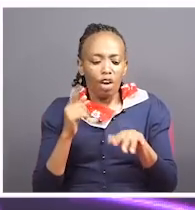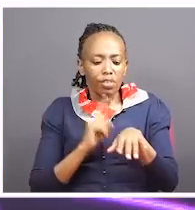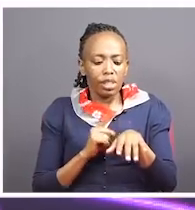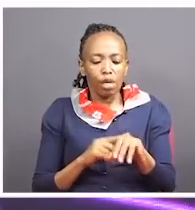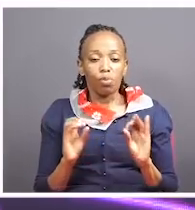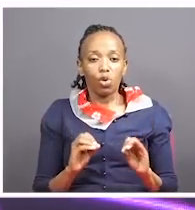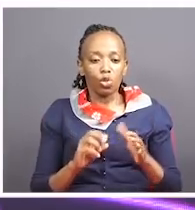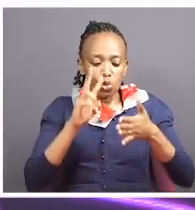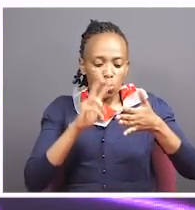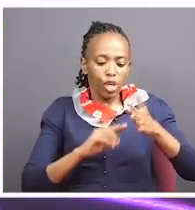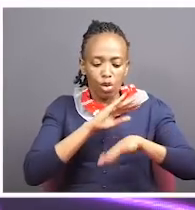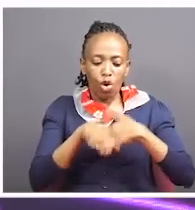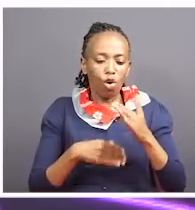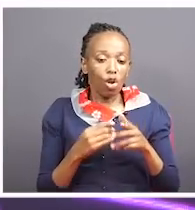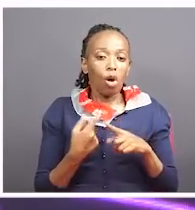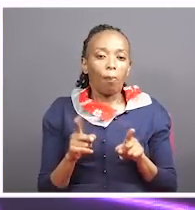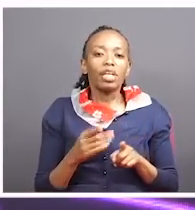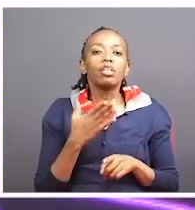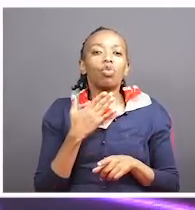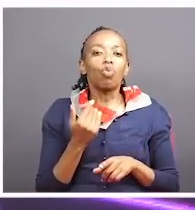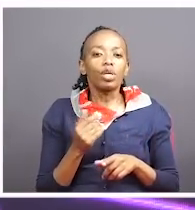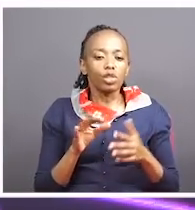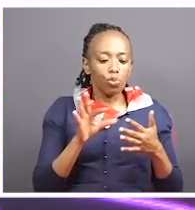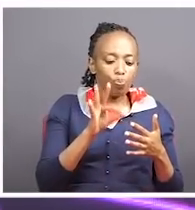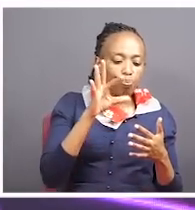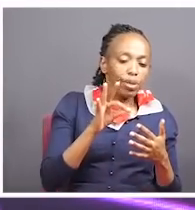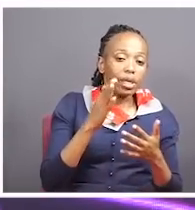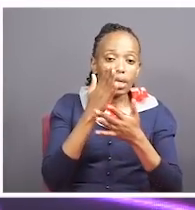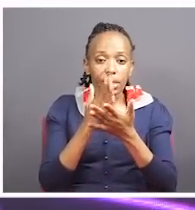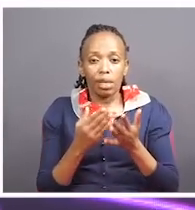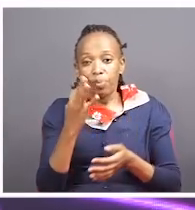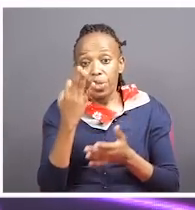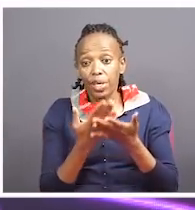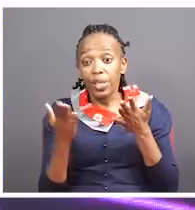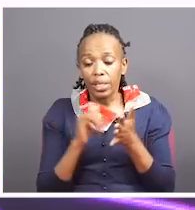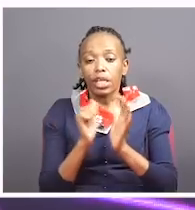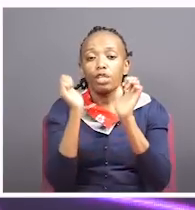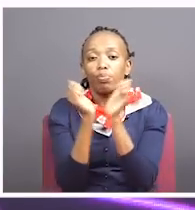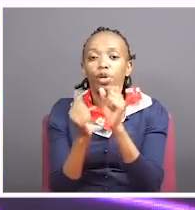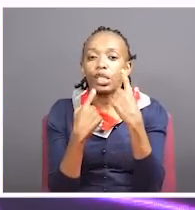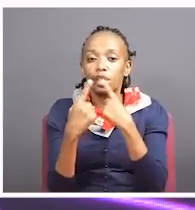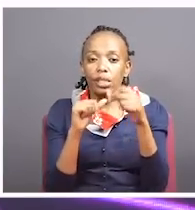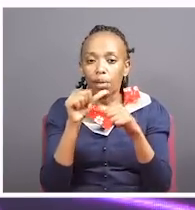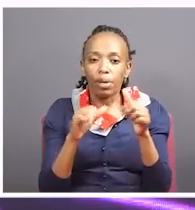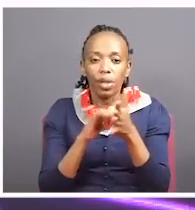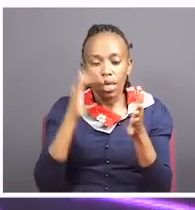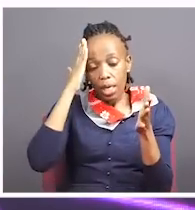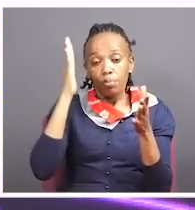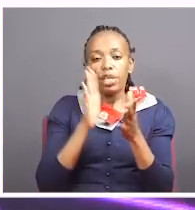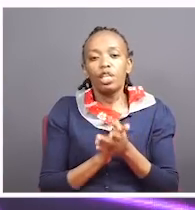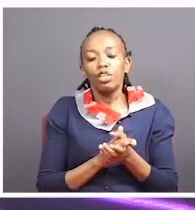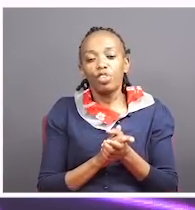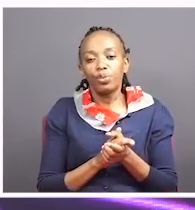not have time to read the text, but I just want us to pick out some three things that Paul talks about that